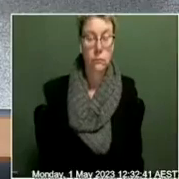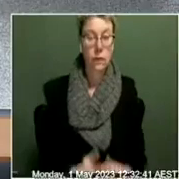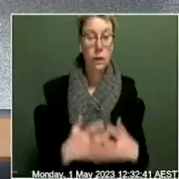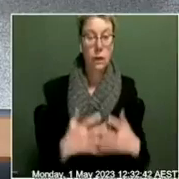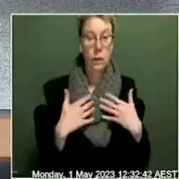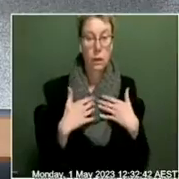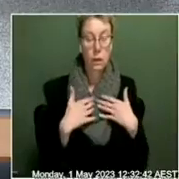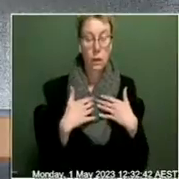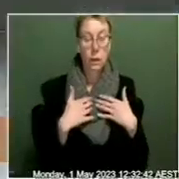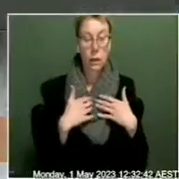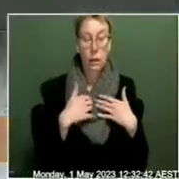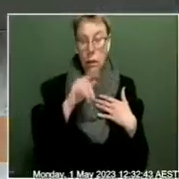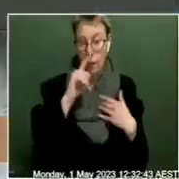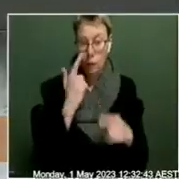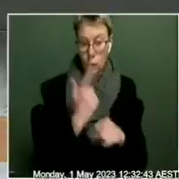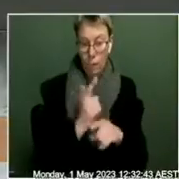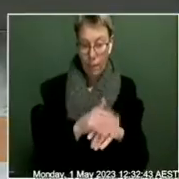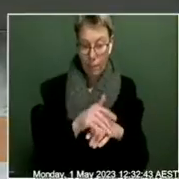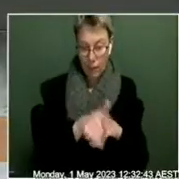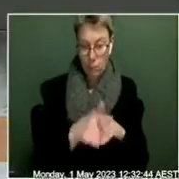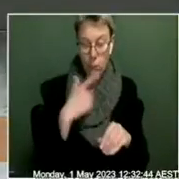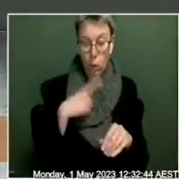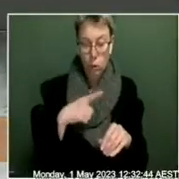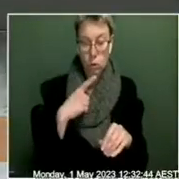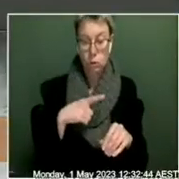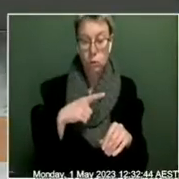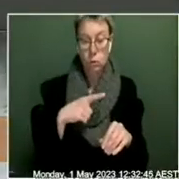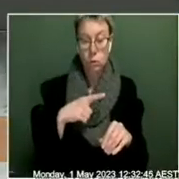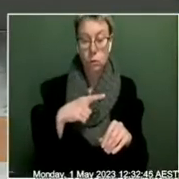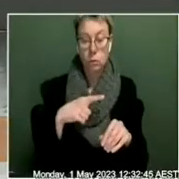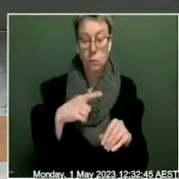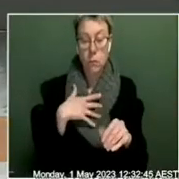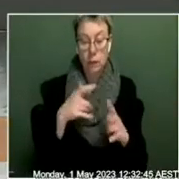you understand it, the state has